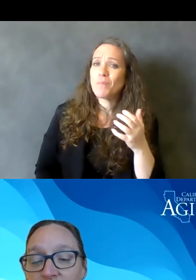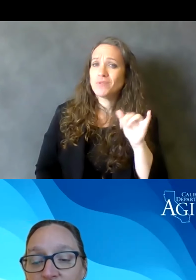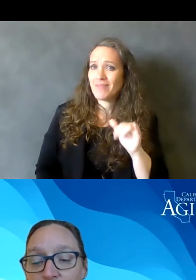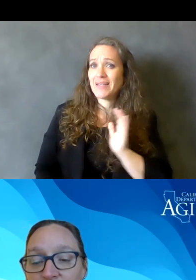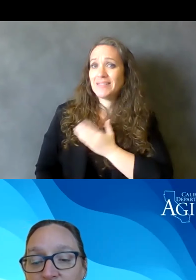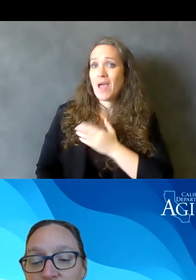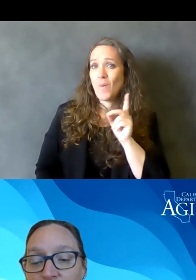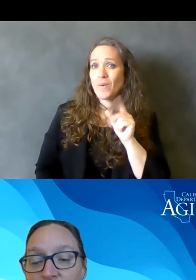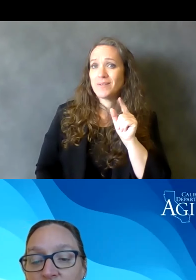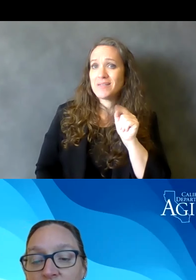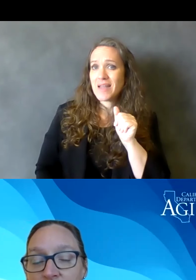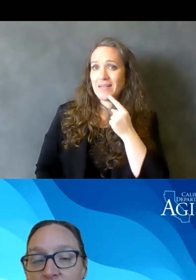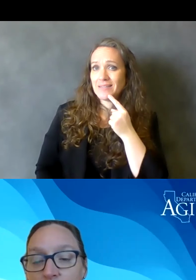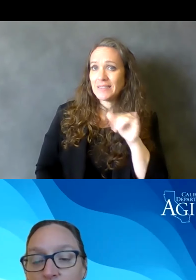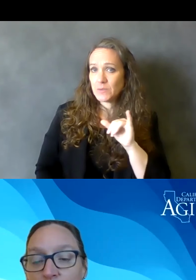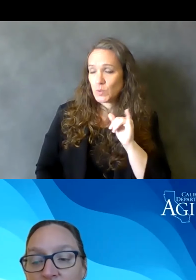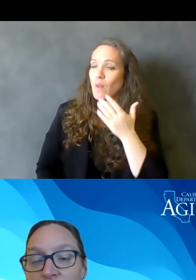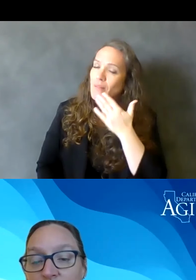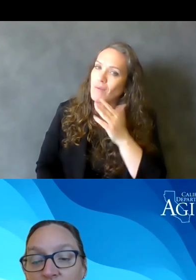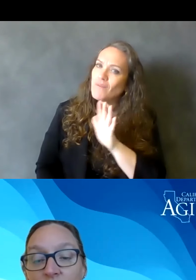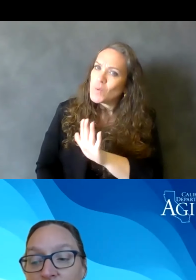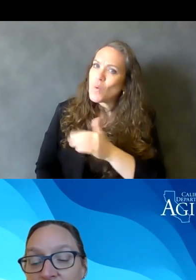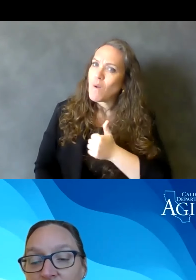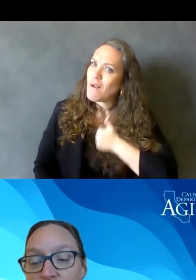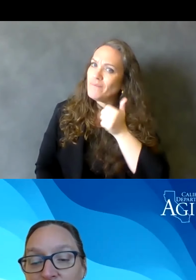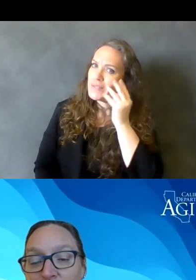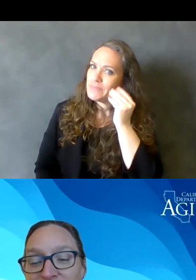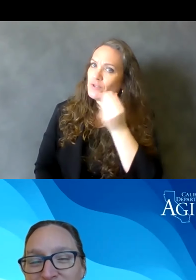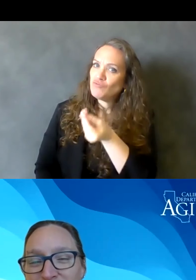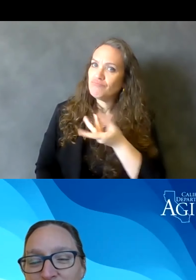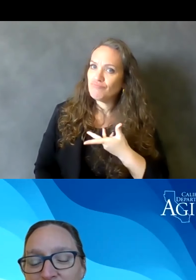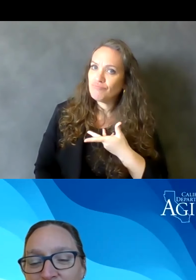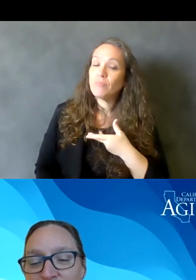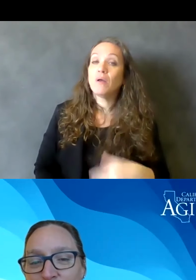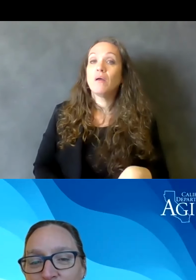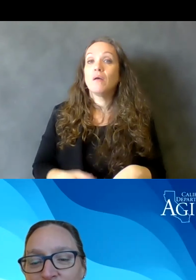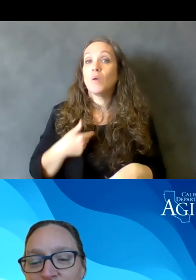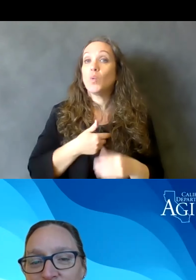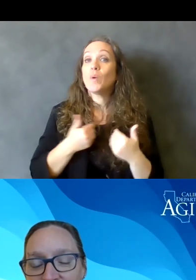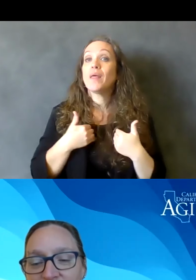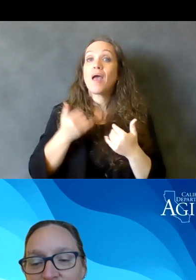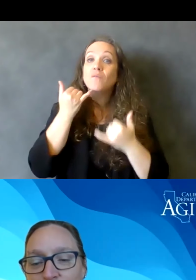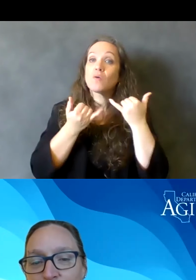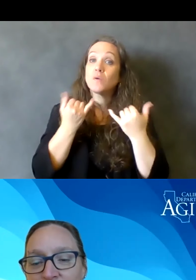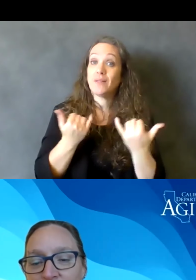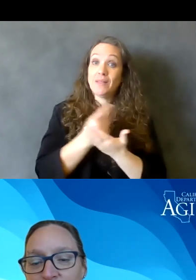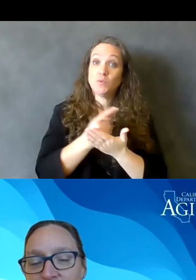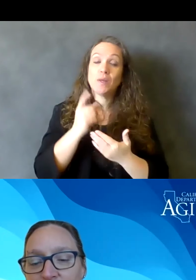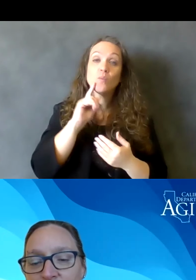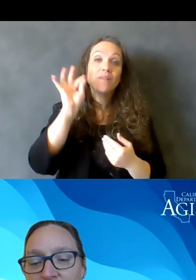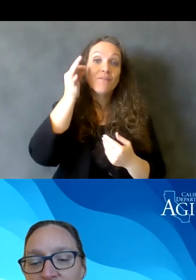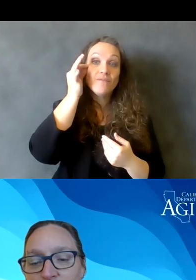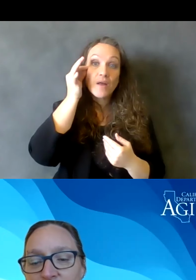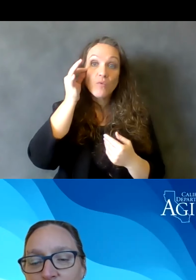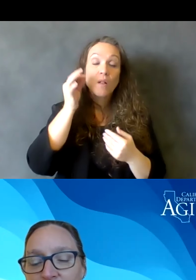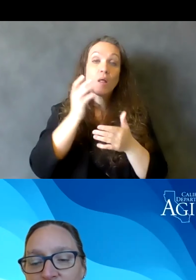firsthand expertise and story. We have calls this week with our federal partners to again have the appropriate government to